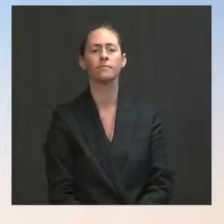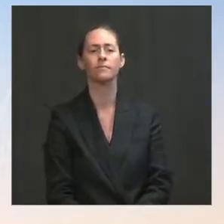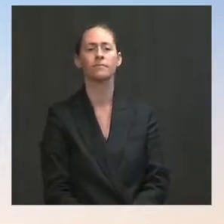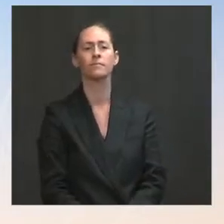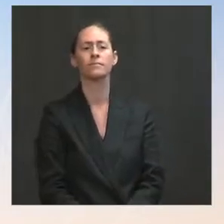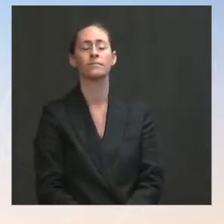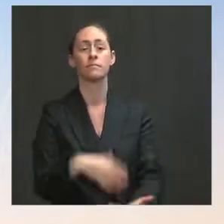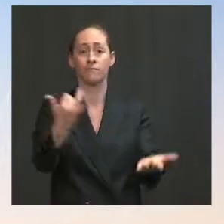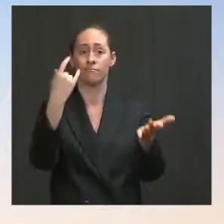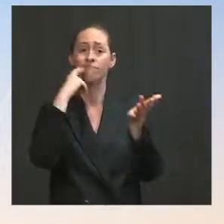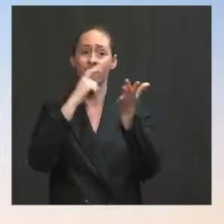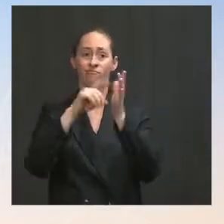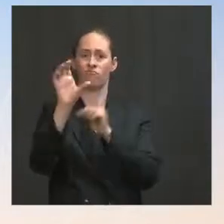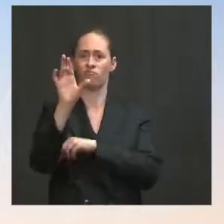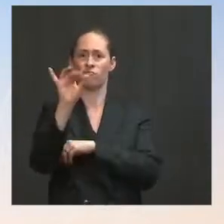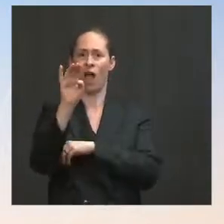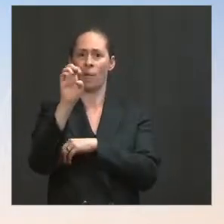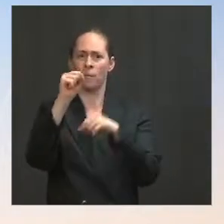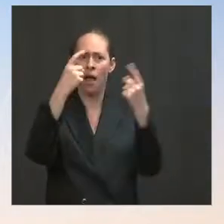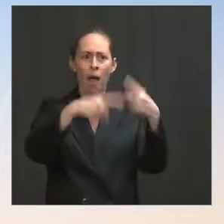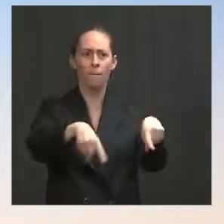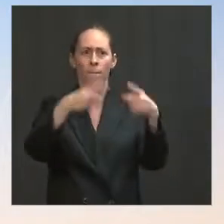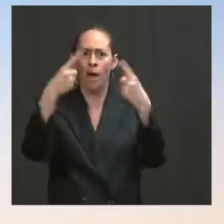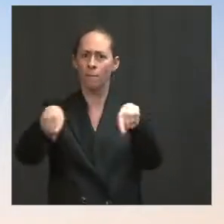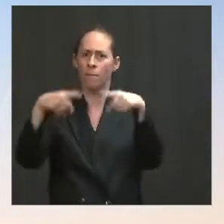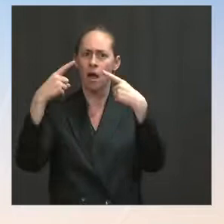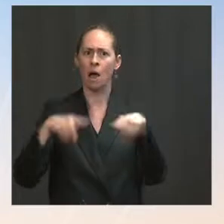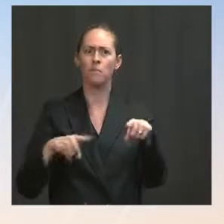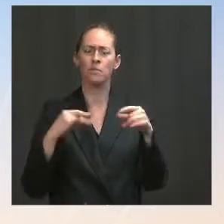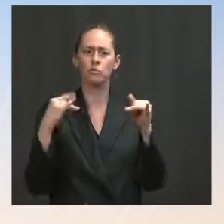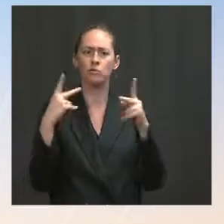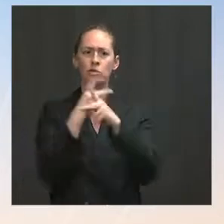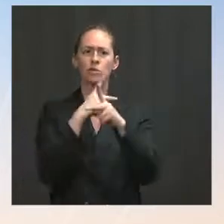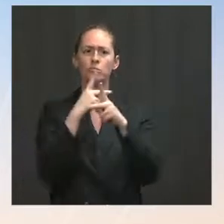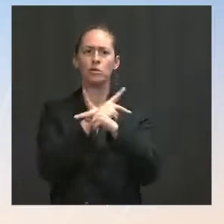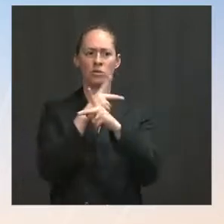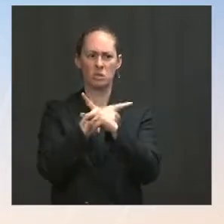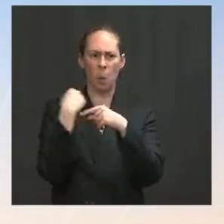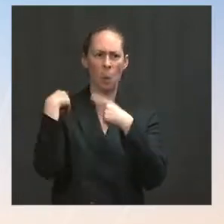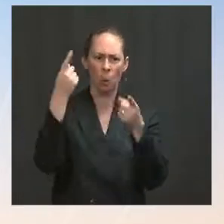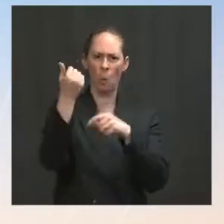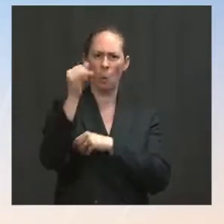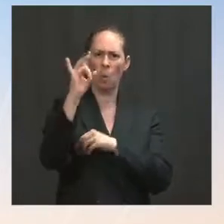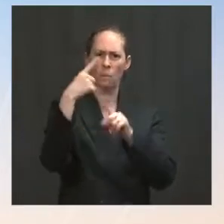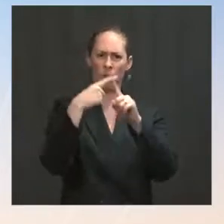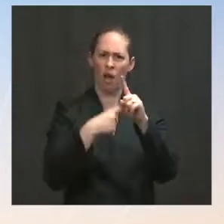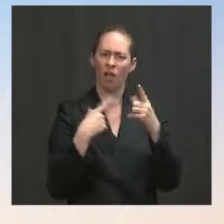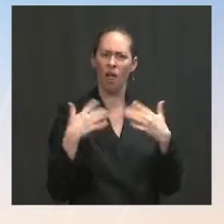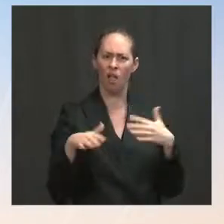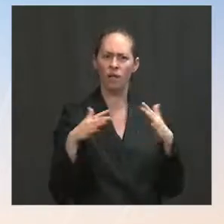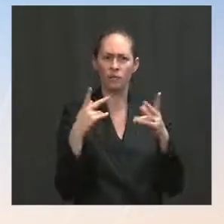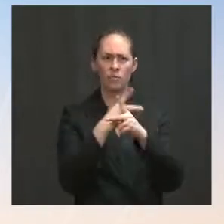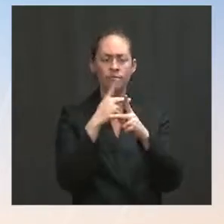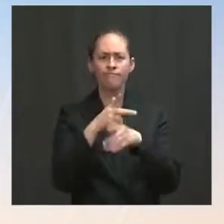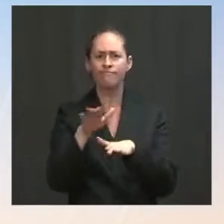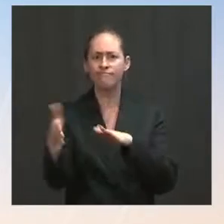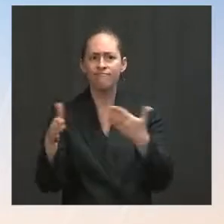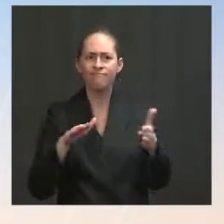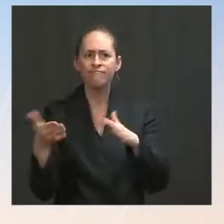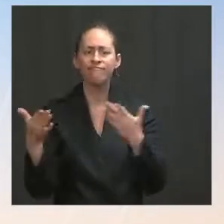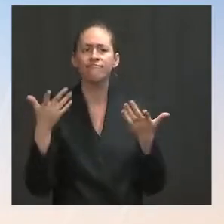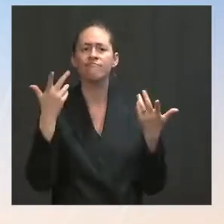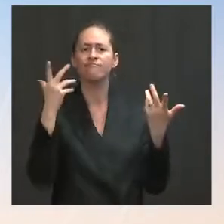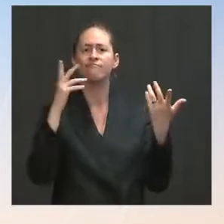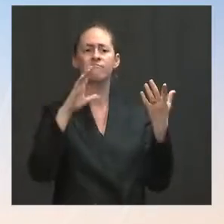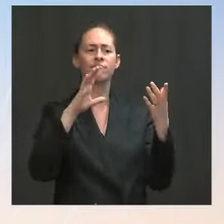been an issue in communities across the country for 18 months, if not more. It's cost lives, shattered communities, and our focus